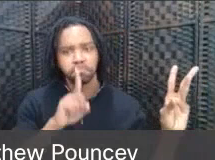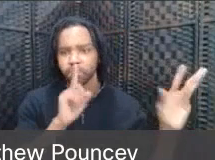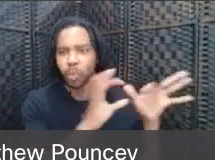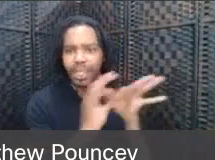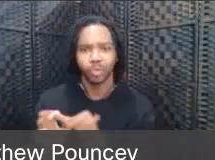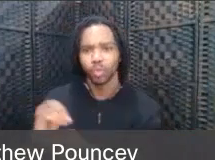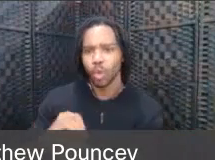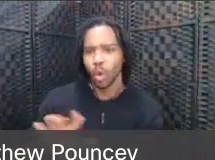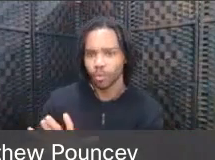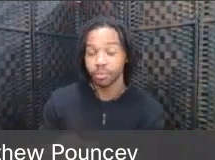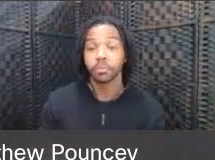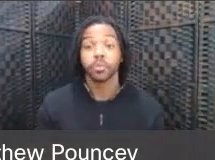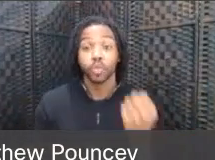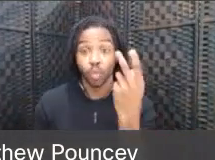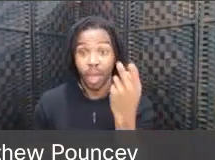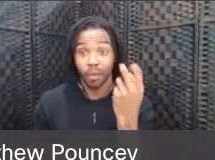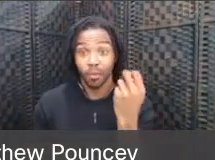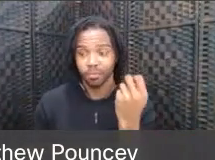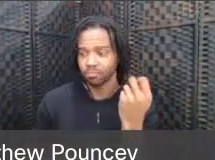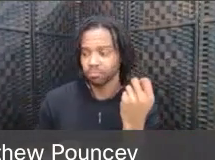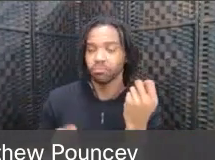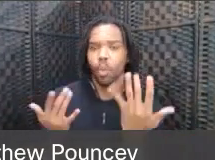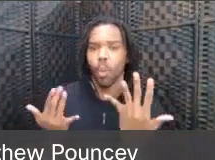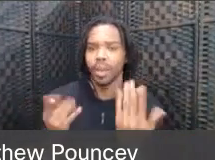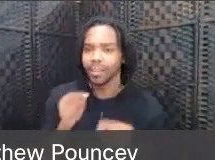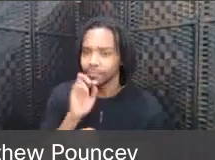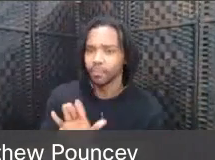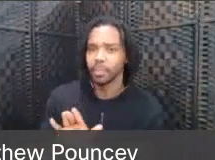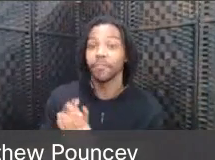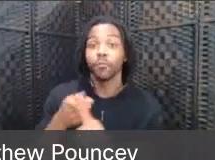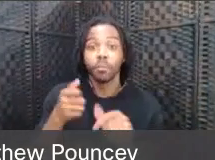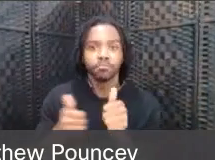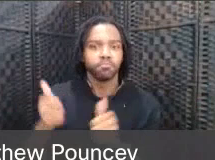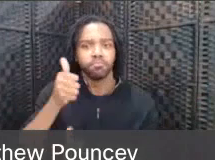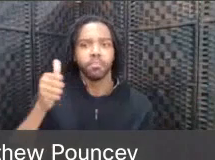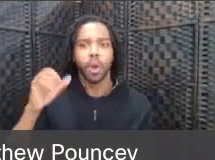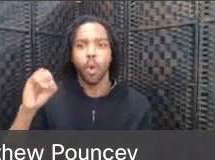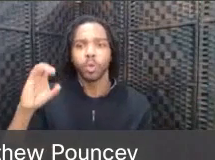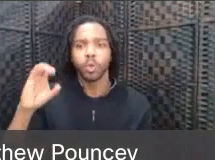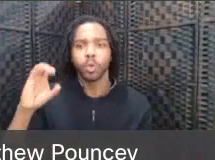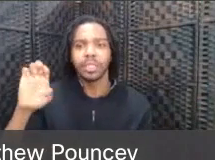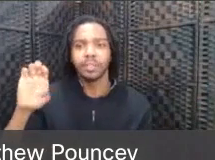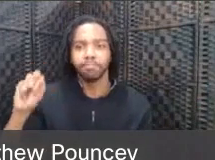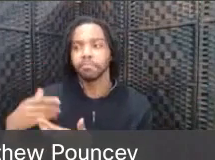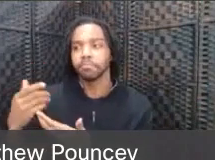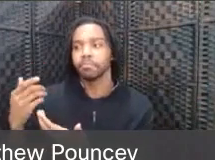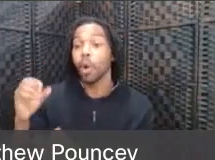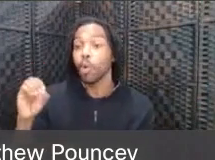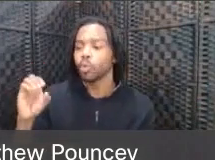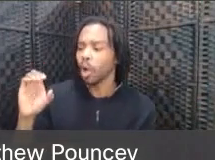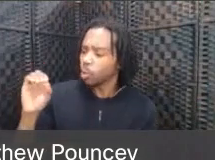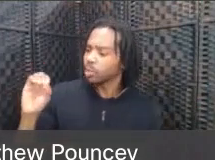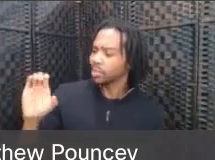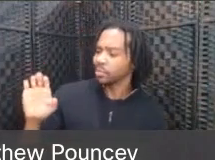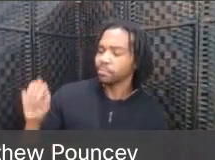for 12, we are still awaiting confirmation from OCME regarding the cause of death, so that the